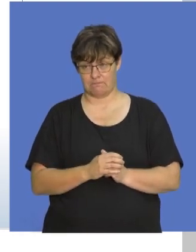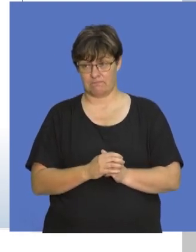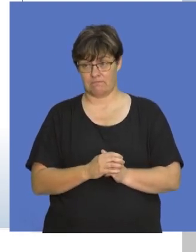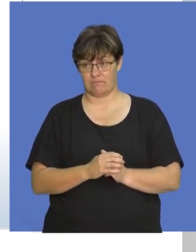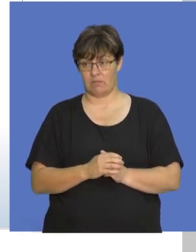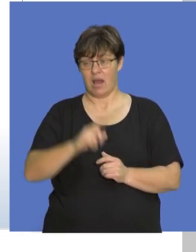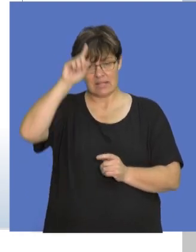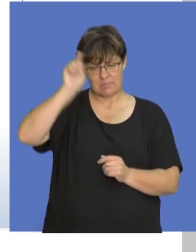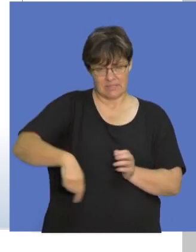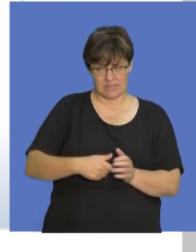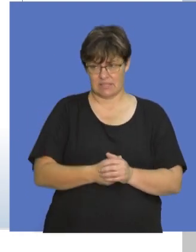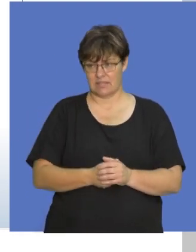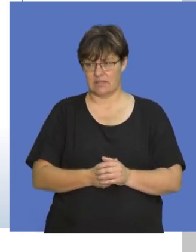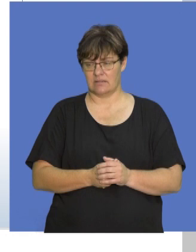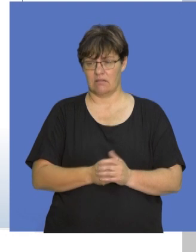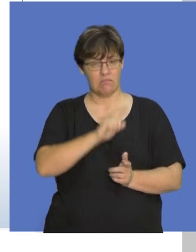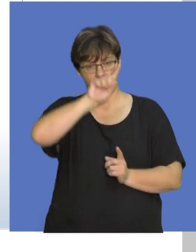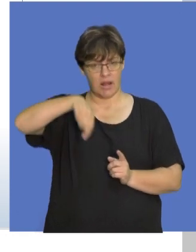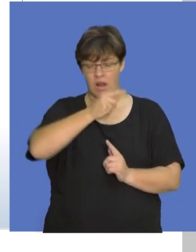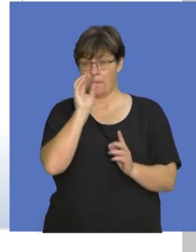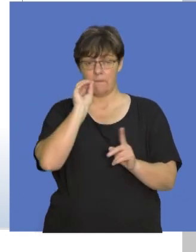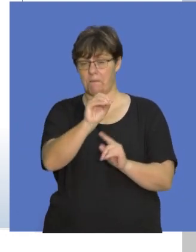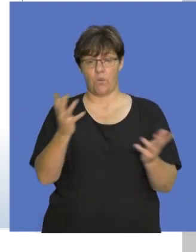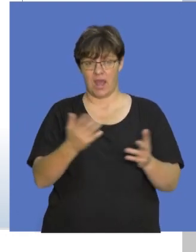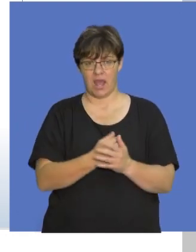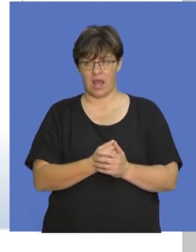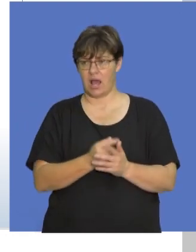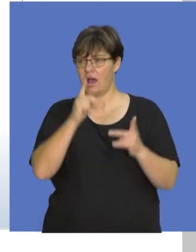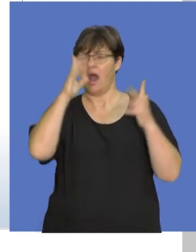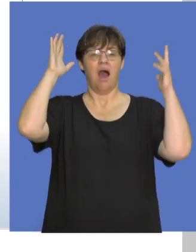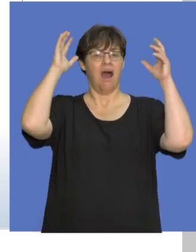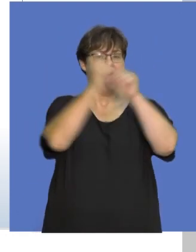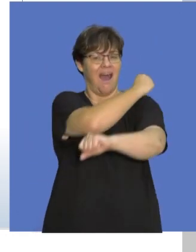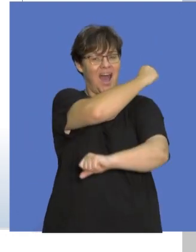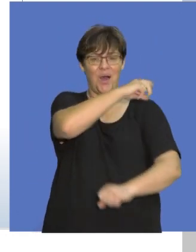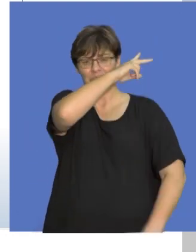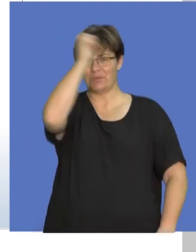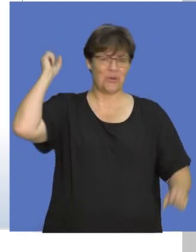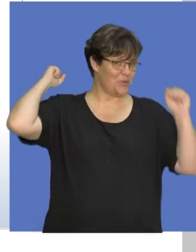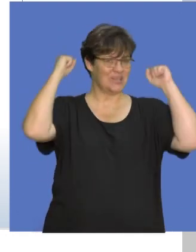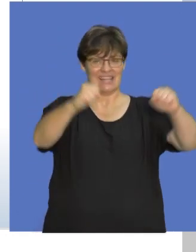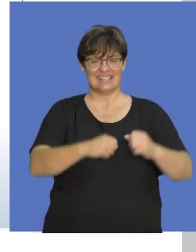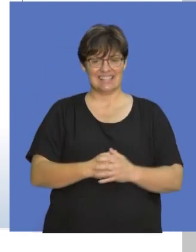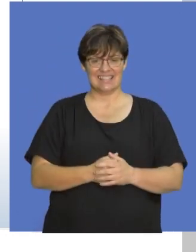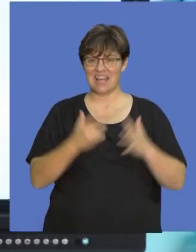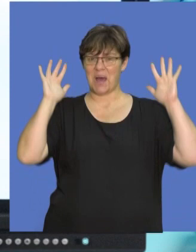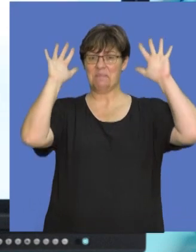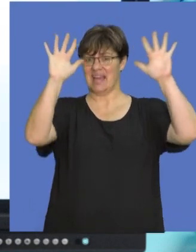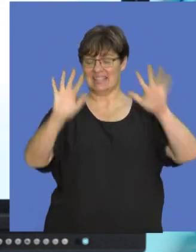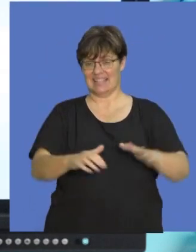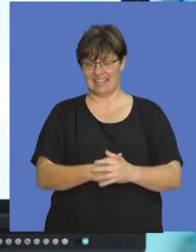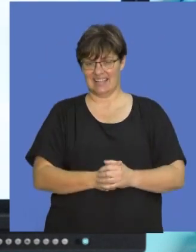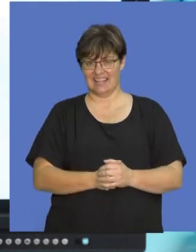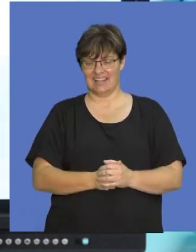But if we actually let it spin, where do you think it's going to land? Let's see. Ah, it landed on the blue square. Isn't